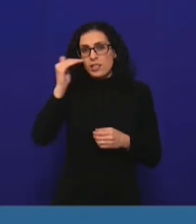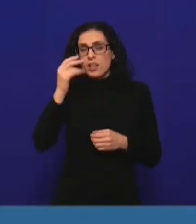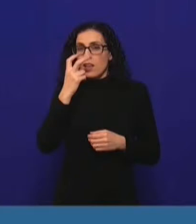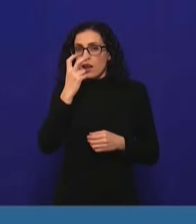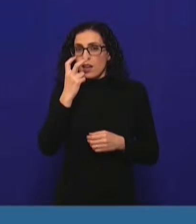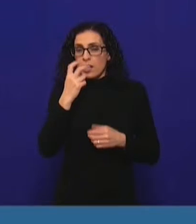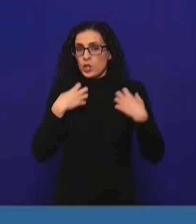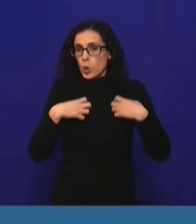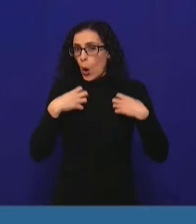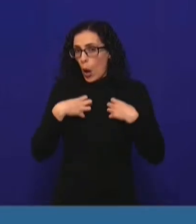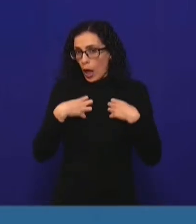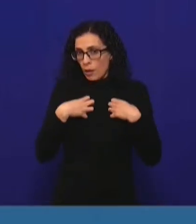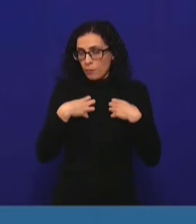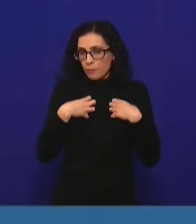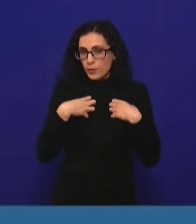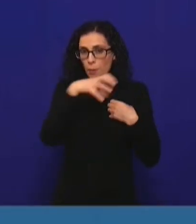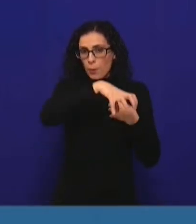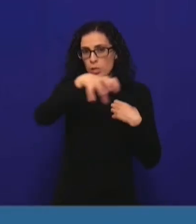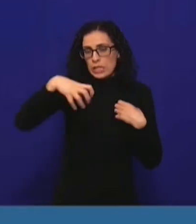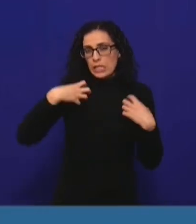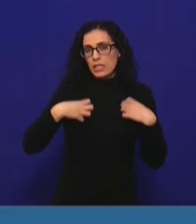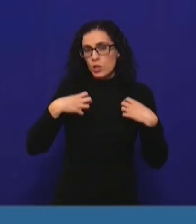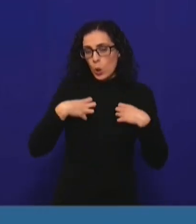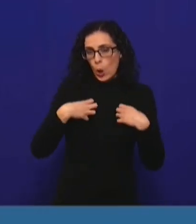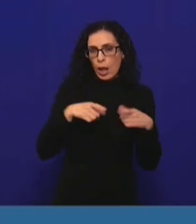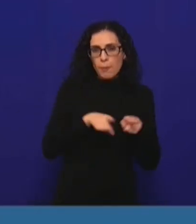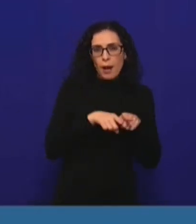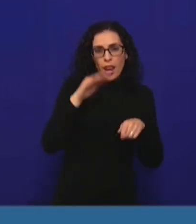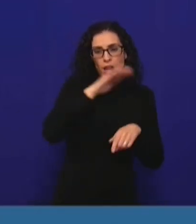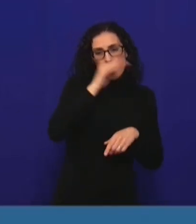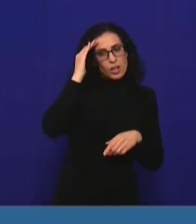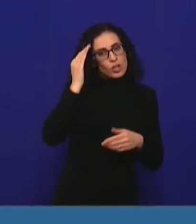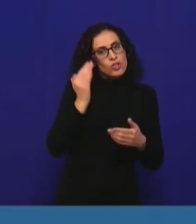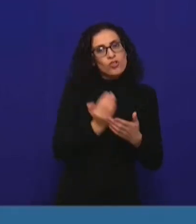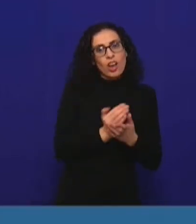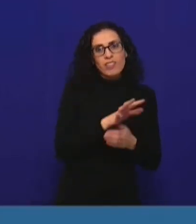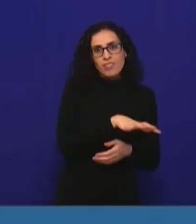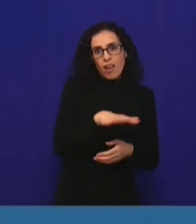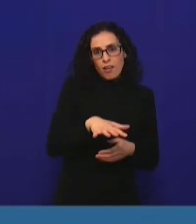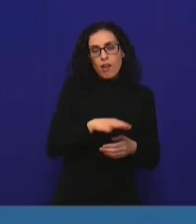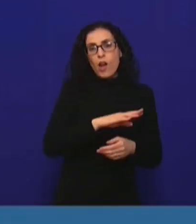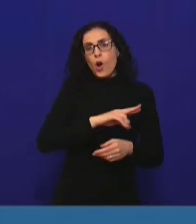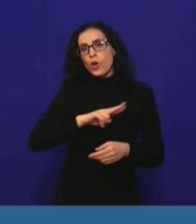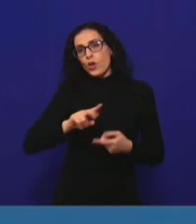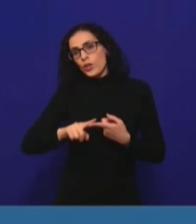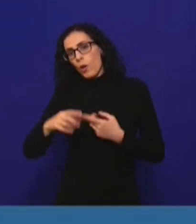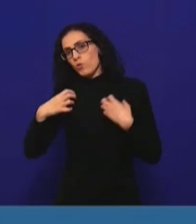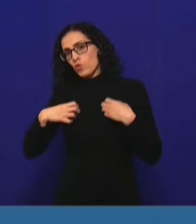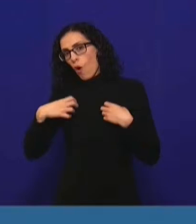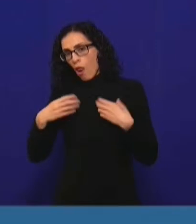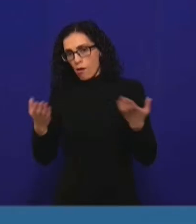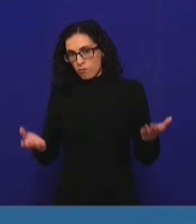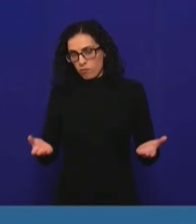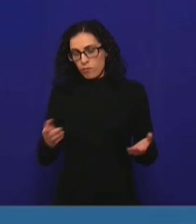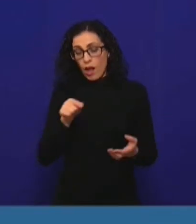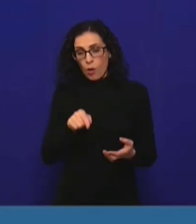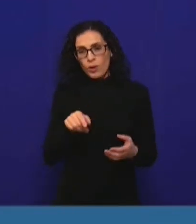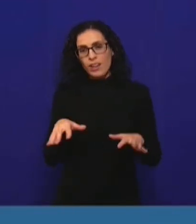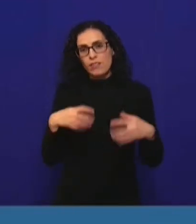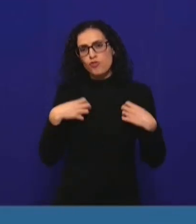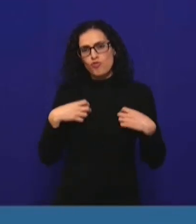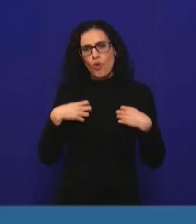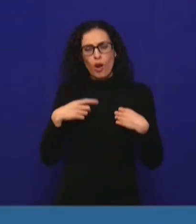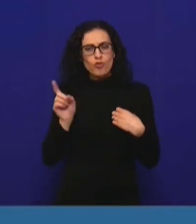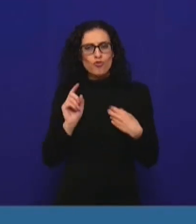edukazzjonali, ġifieri hemmhekk jinkludu kemm child care kif ukoll skejjel, però jekk tħares lejn l-analiżi ta' x'qed jiġri hawnhekk